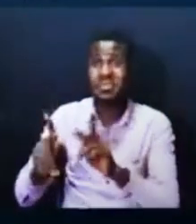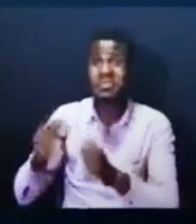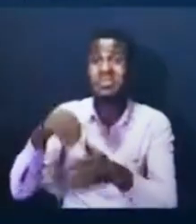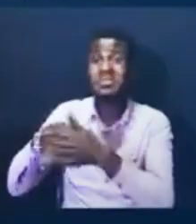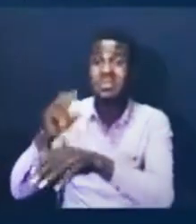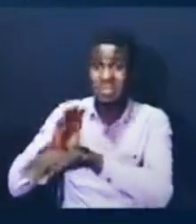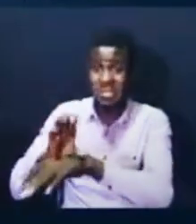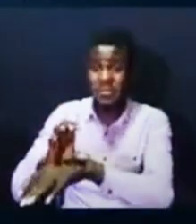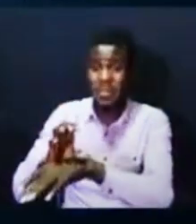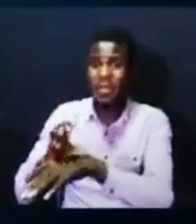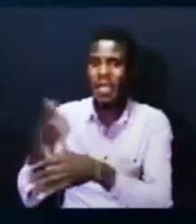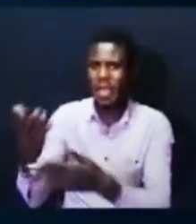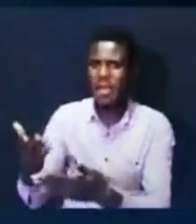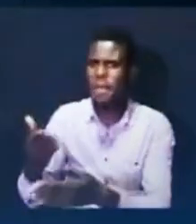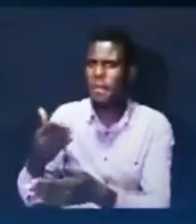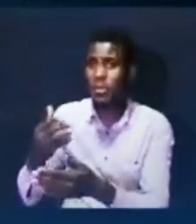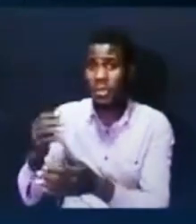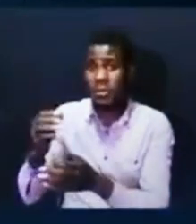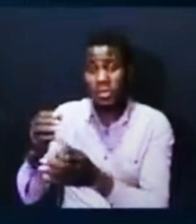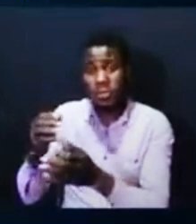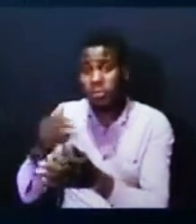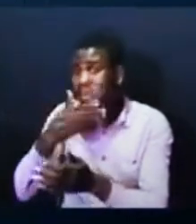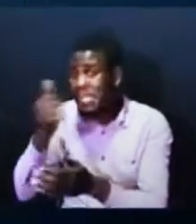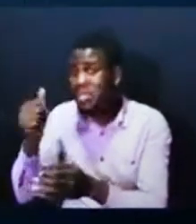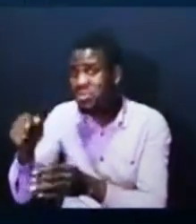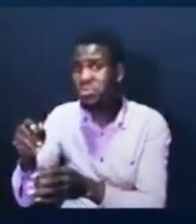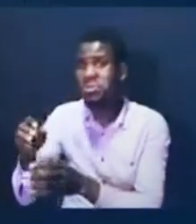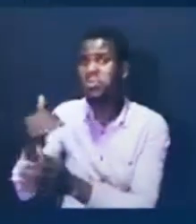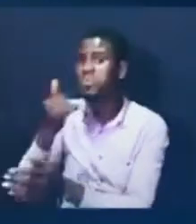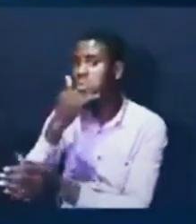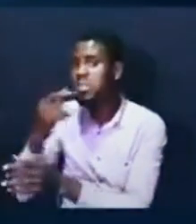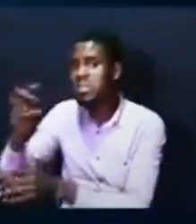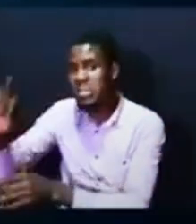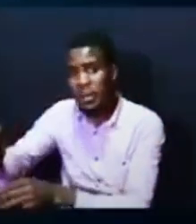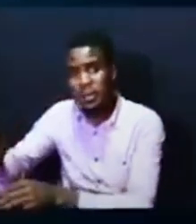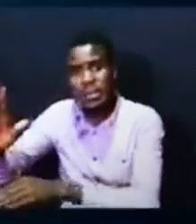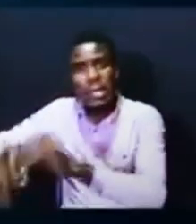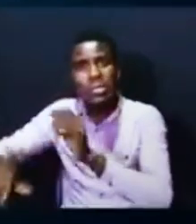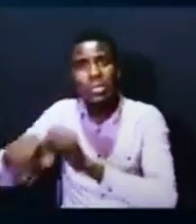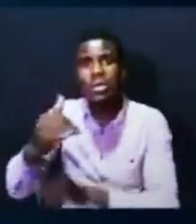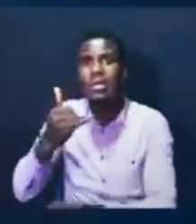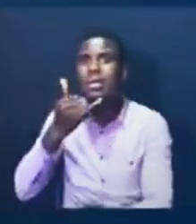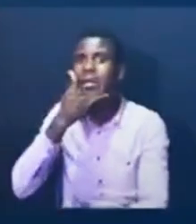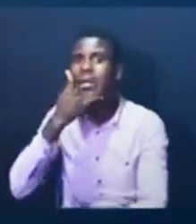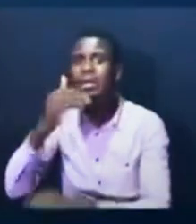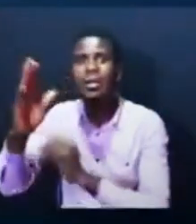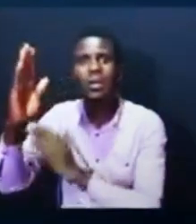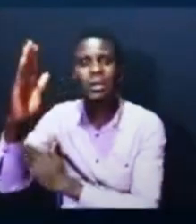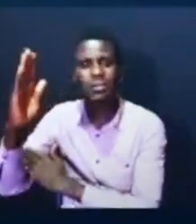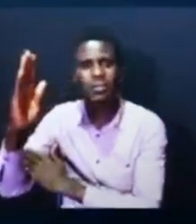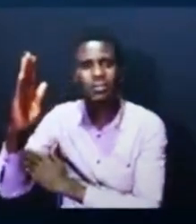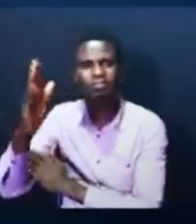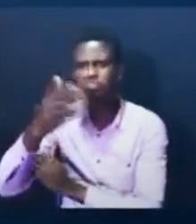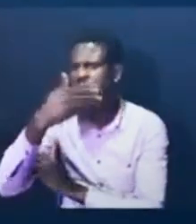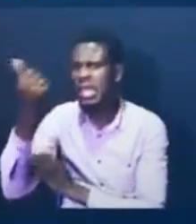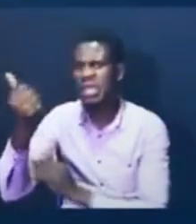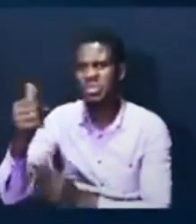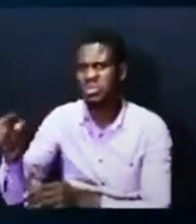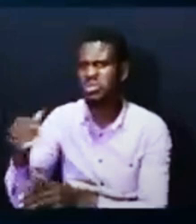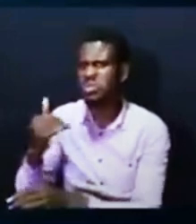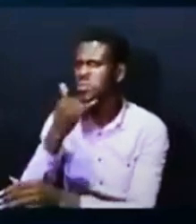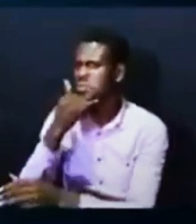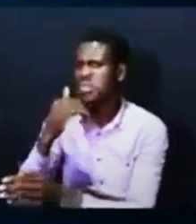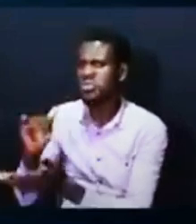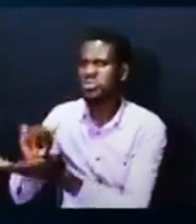Yeah, there are some people you better offend God than to offend them. Nipa bi owa odibe ye nyankopon bone